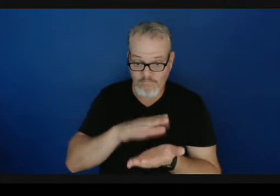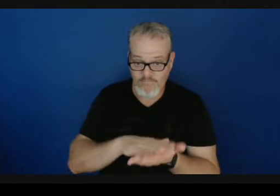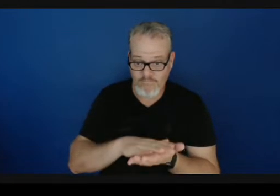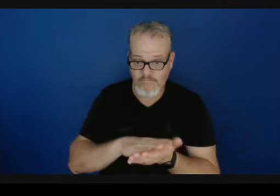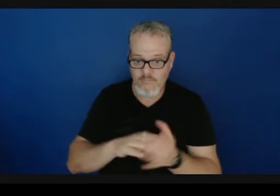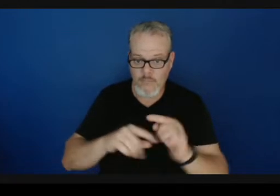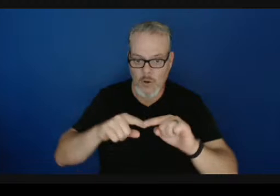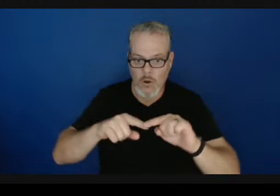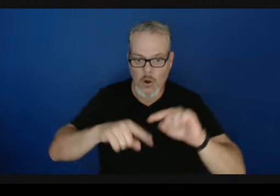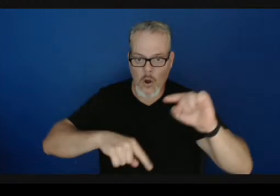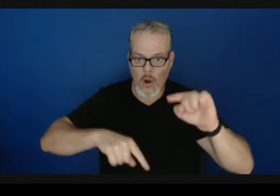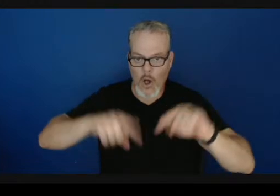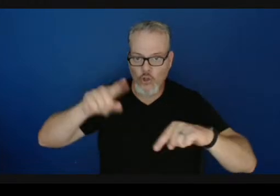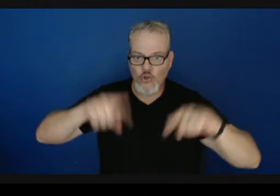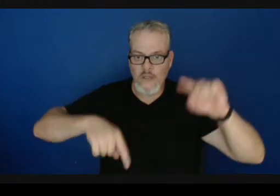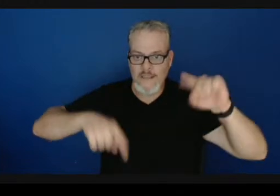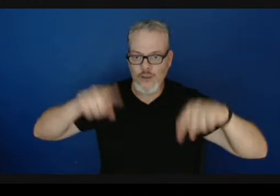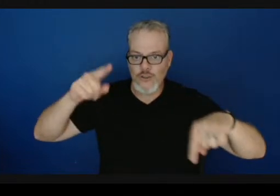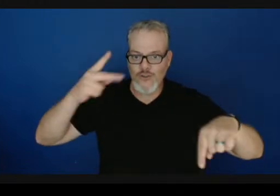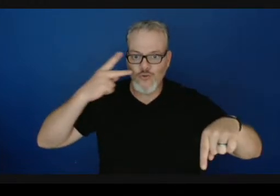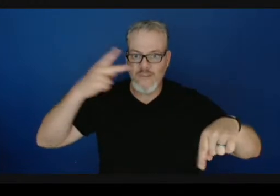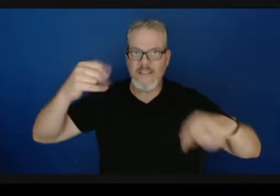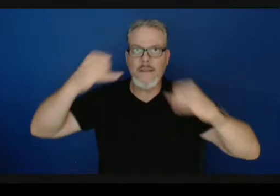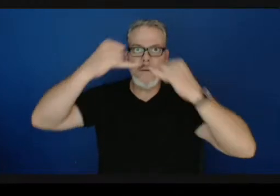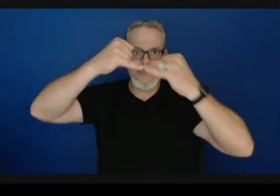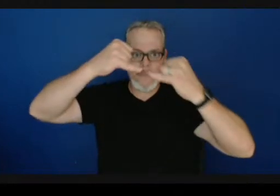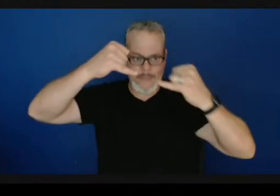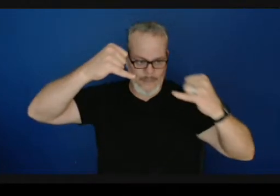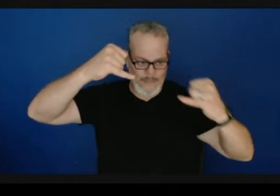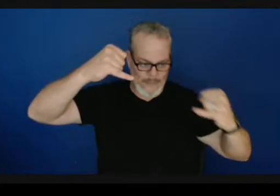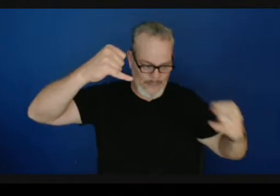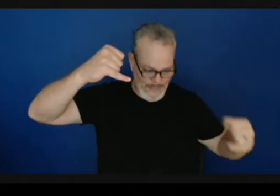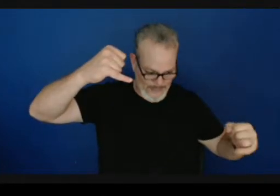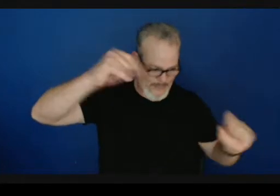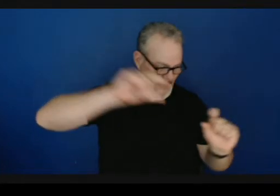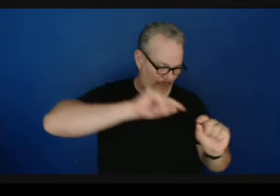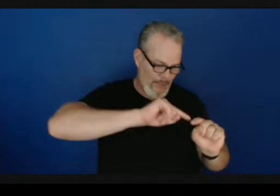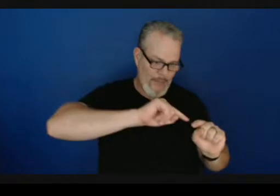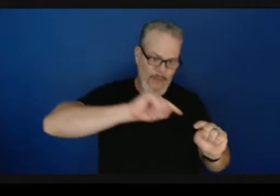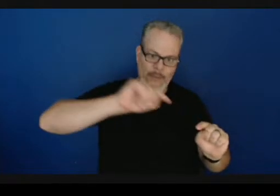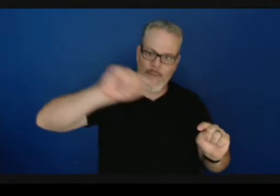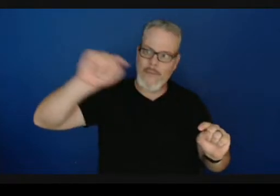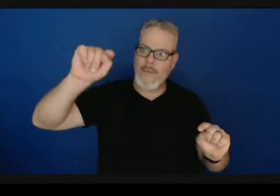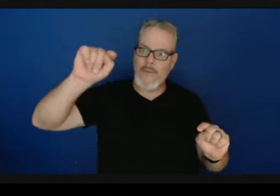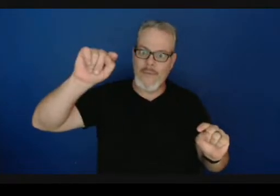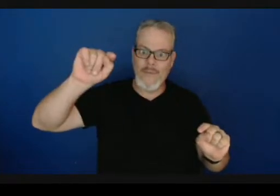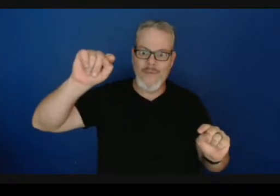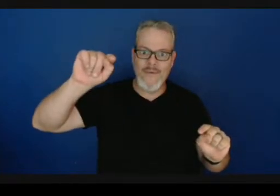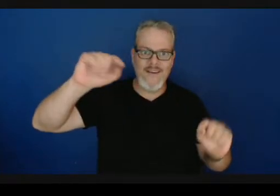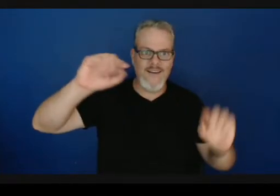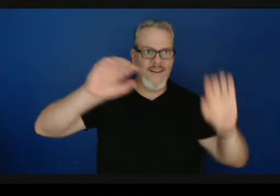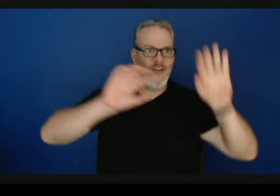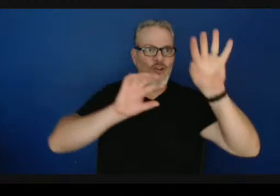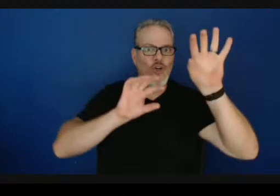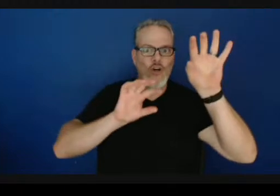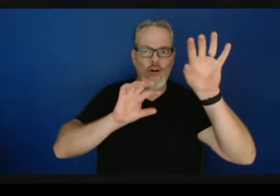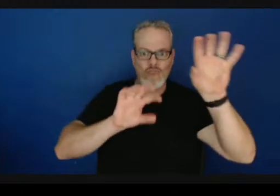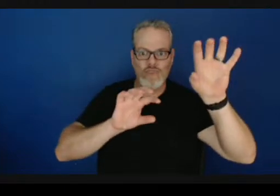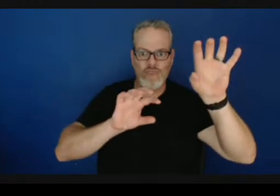alternation. They've drawn a line here. This is a dividing line across this earthquake region. And they can